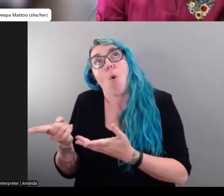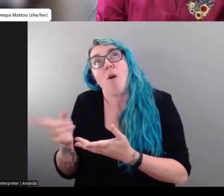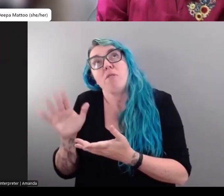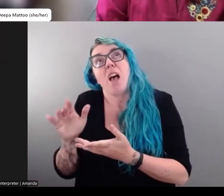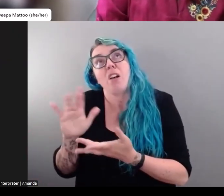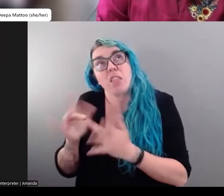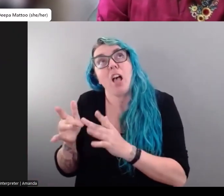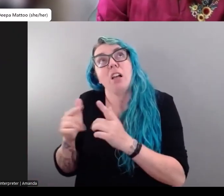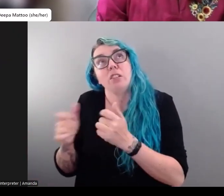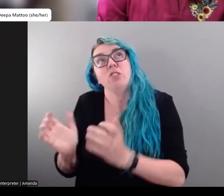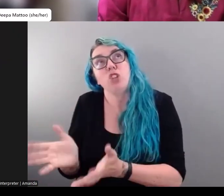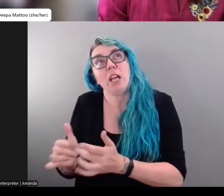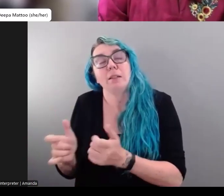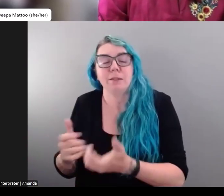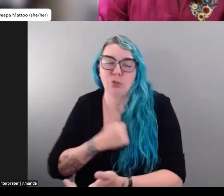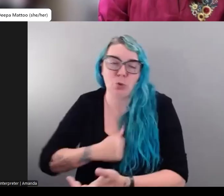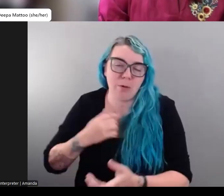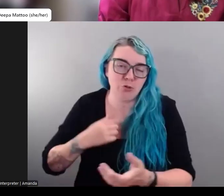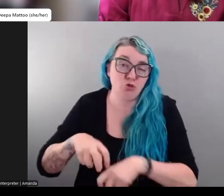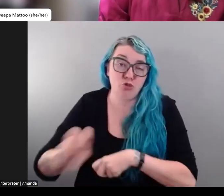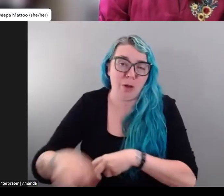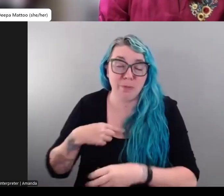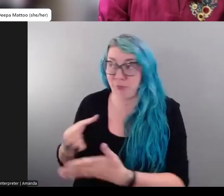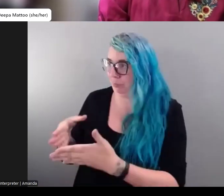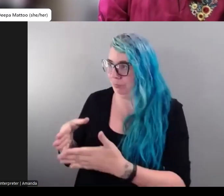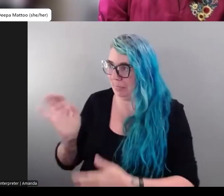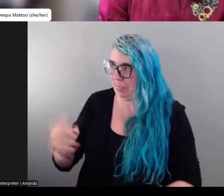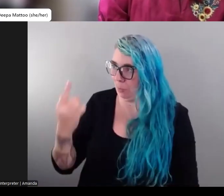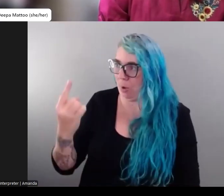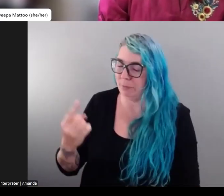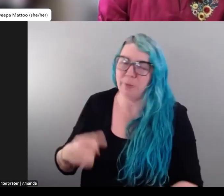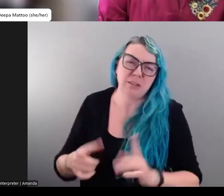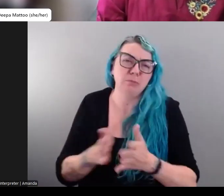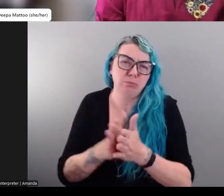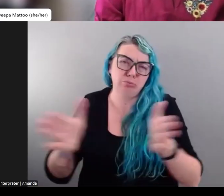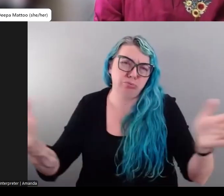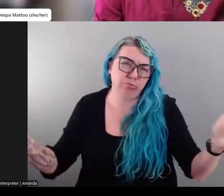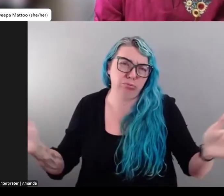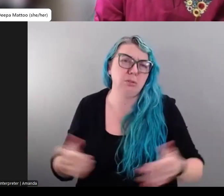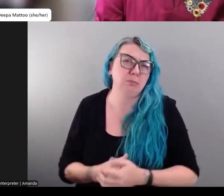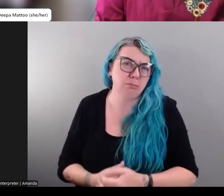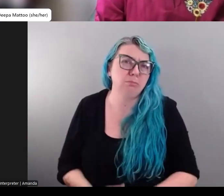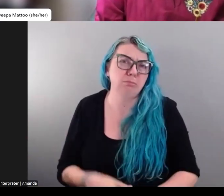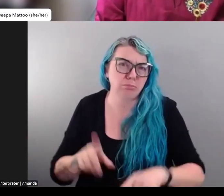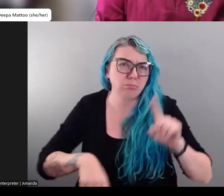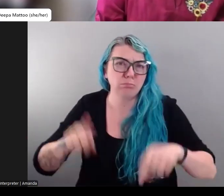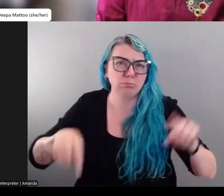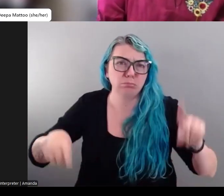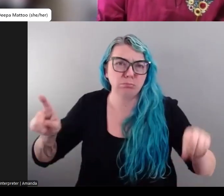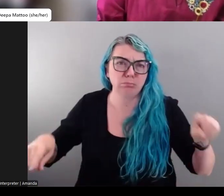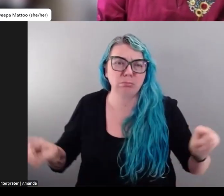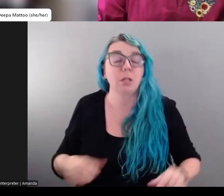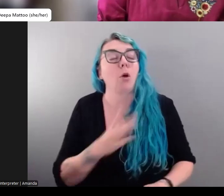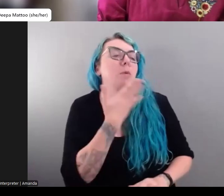fair. That's fair. Yeah. This is just thank you, Deepa. That'll be able to provide our audience with the response.